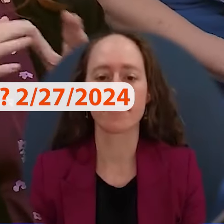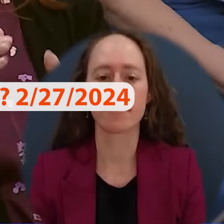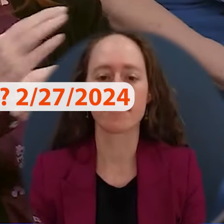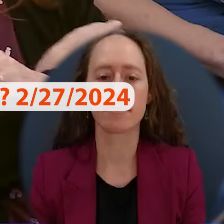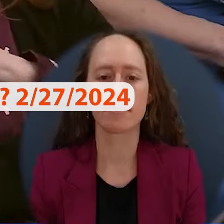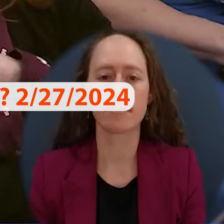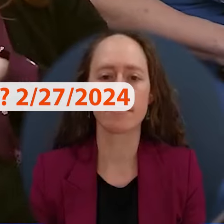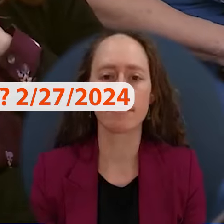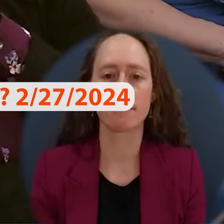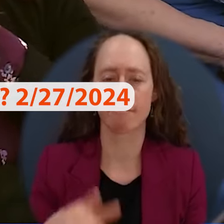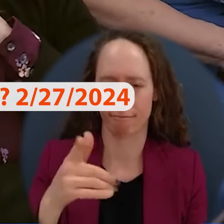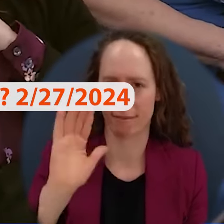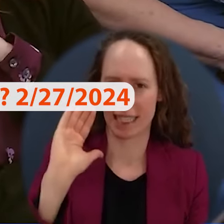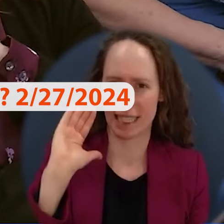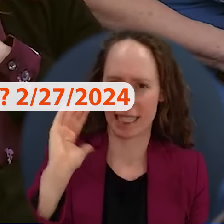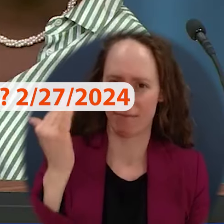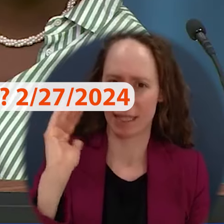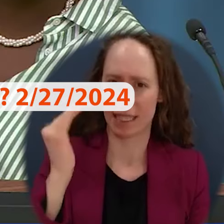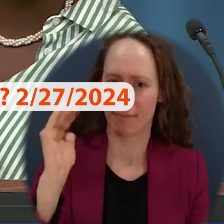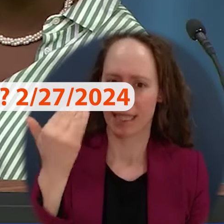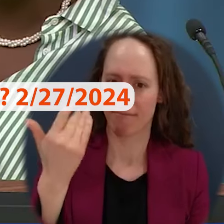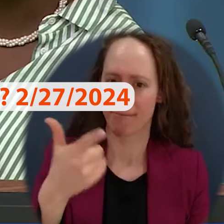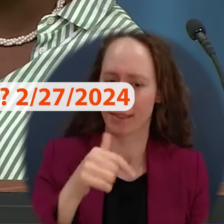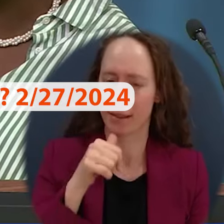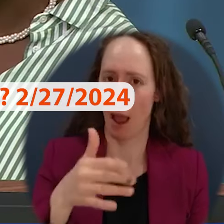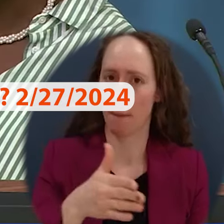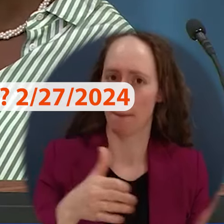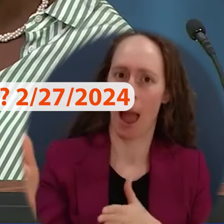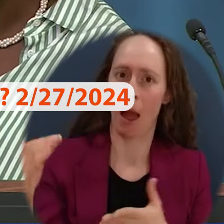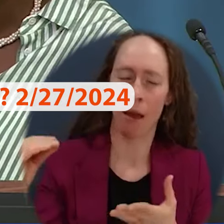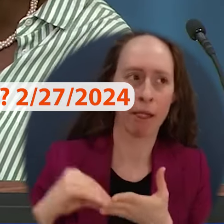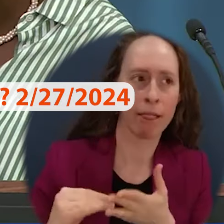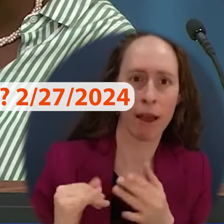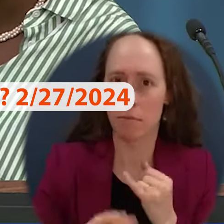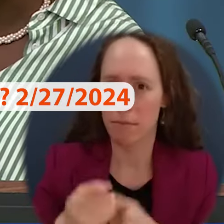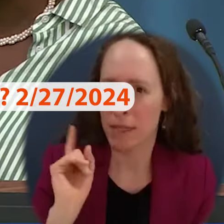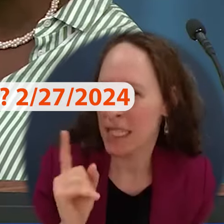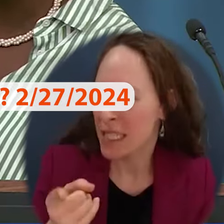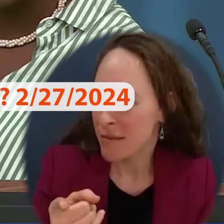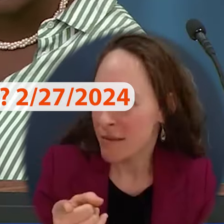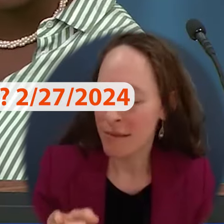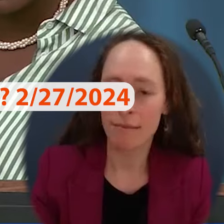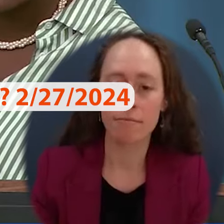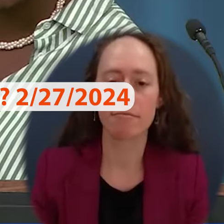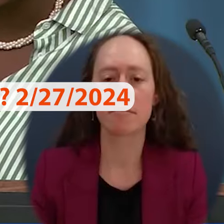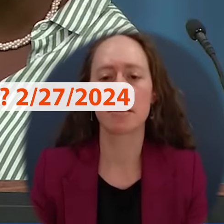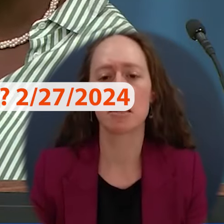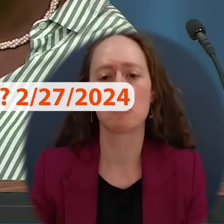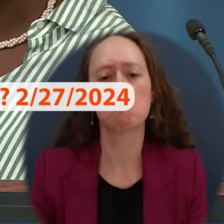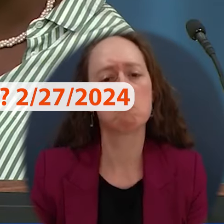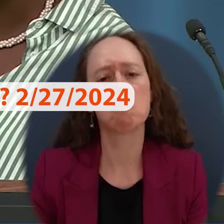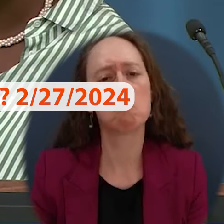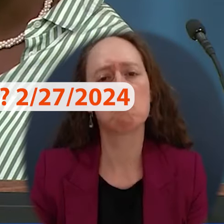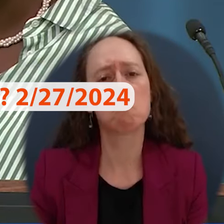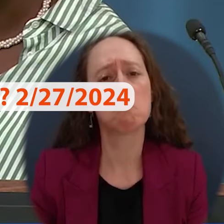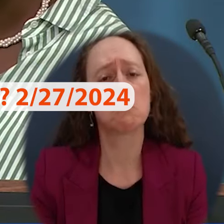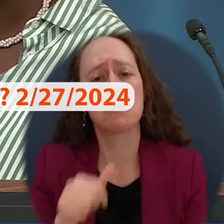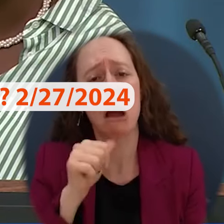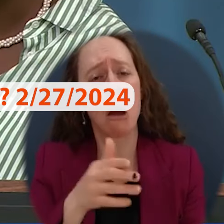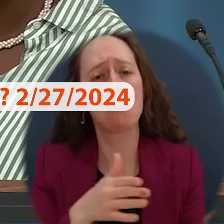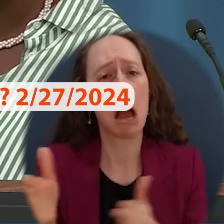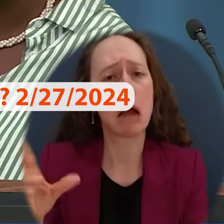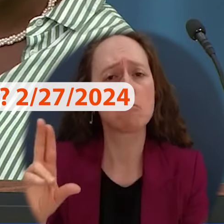schedule, set the date. Look, it wasn't a planned on the planned schedule. I think the president wanted to have a